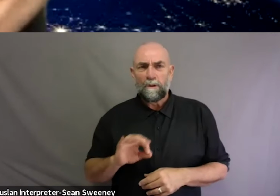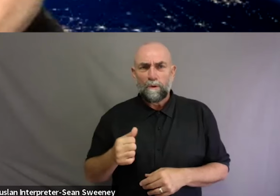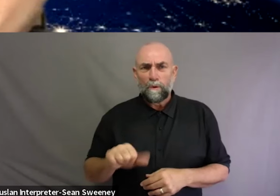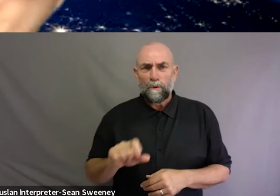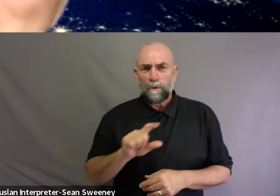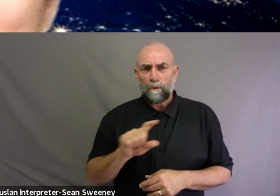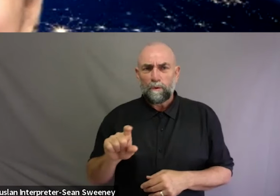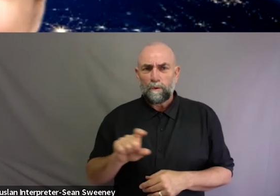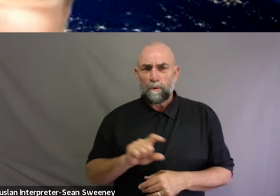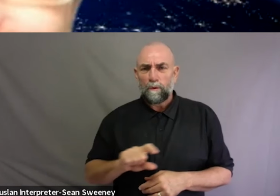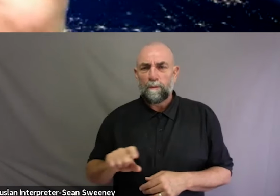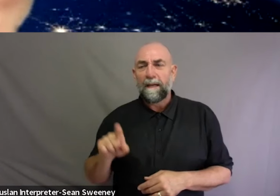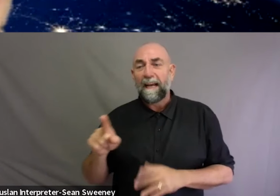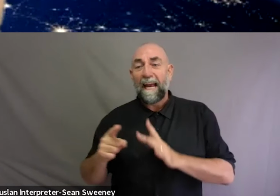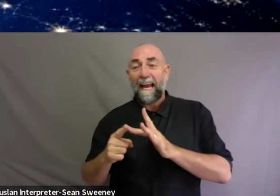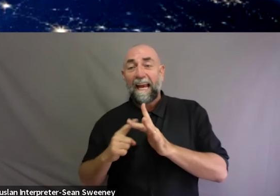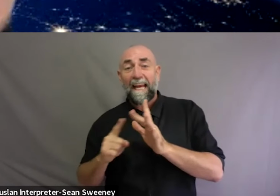you drive.